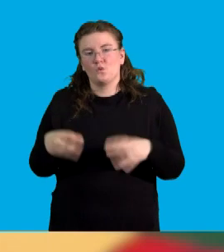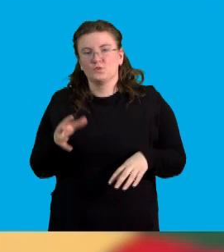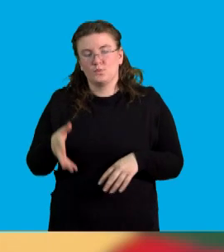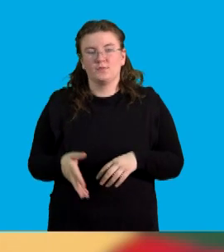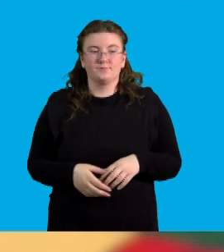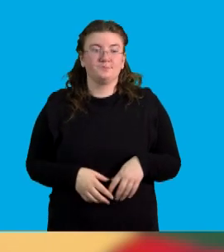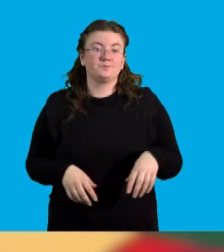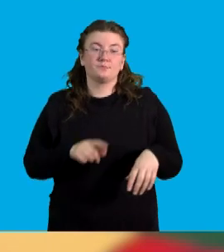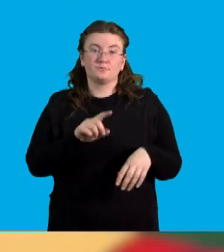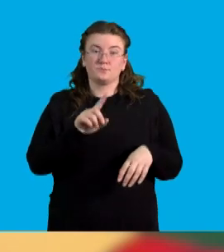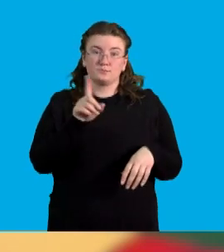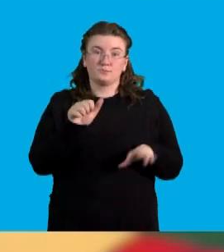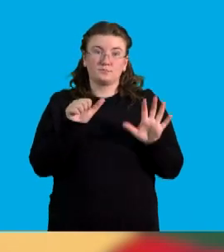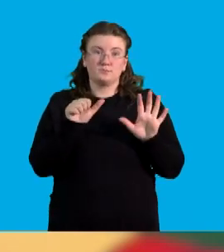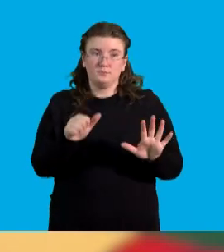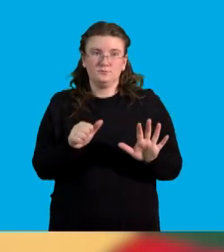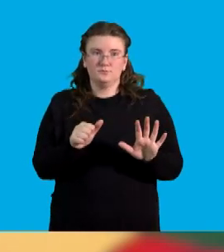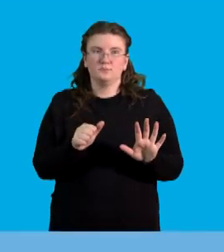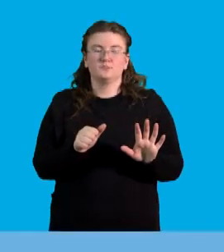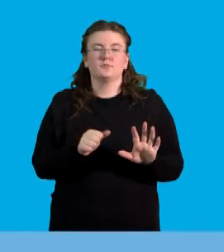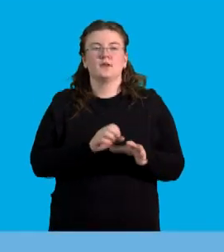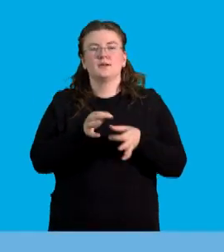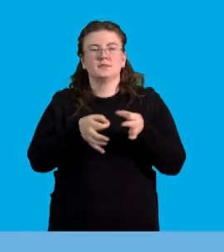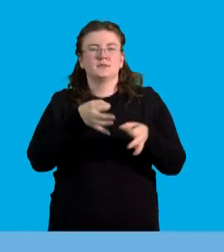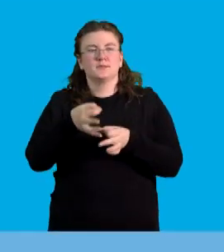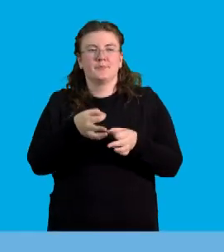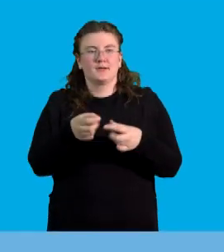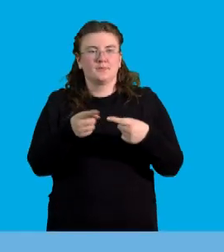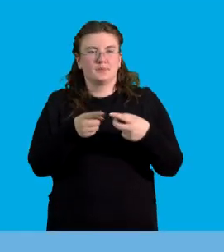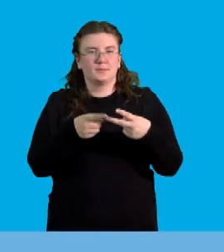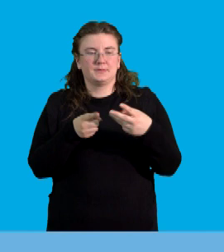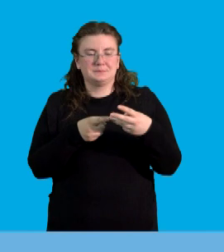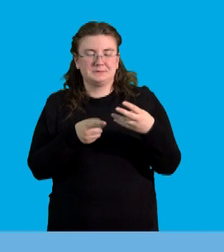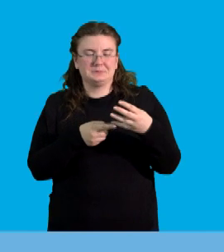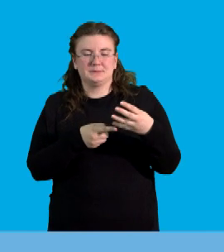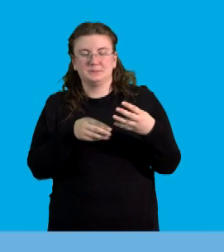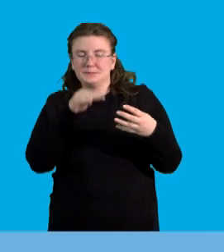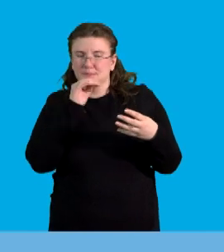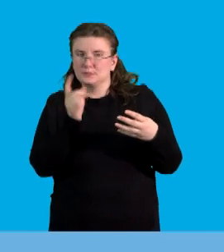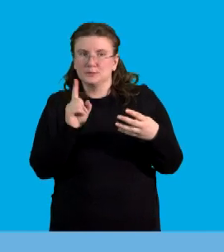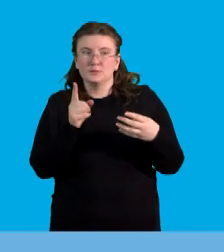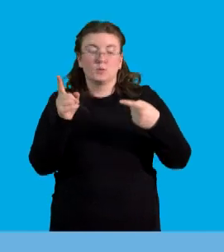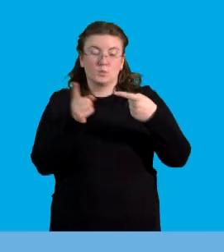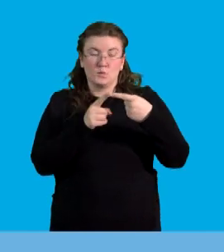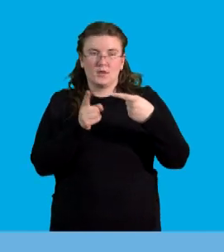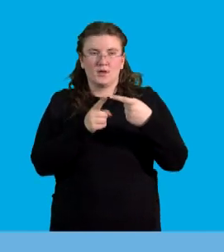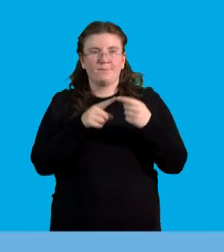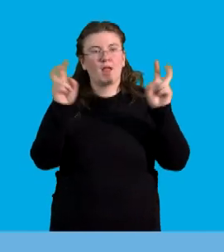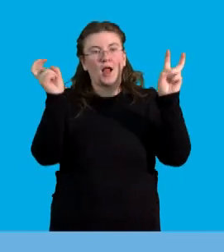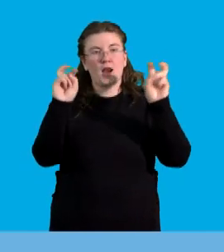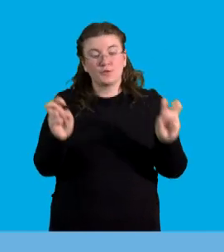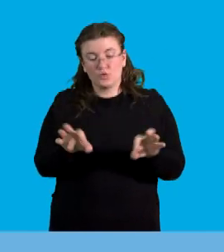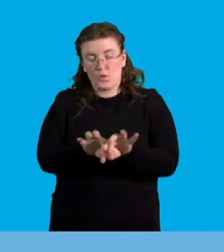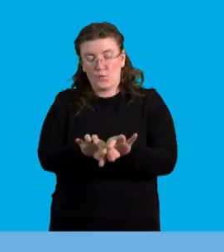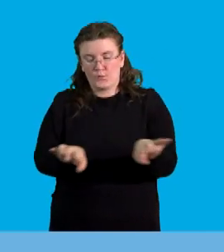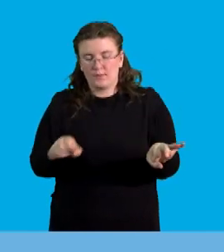6 wants us to describe the following terms. Term number 1, what is an electrical conductor? So we need to know what